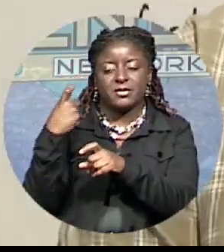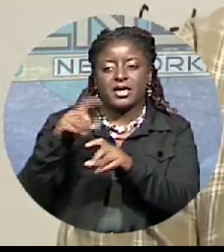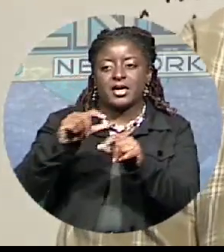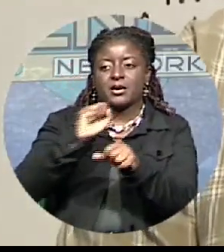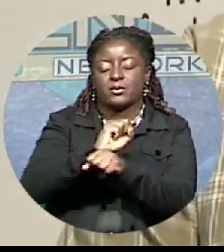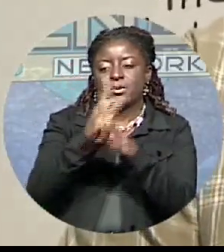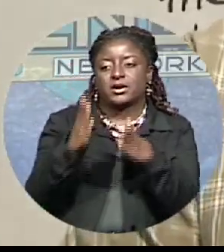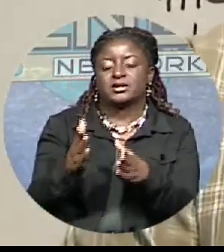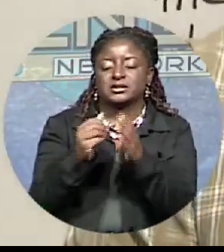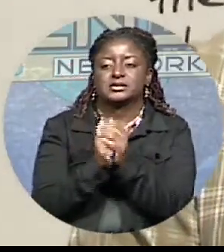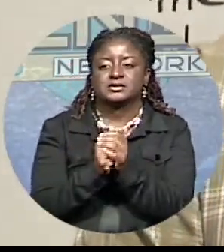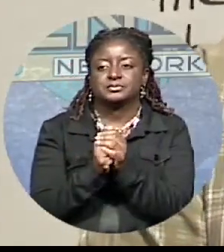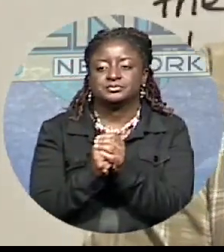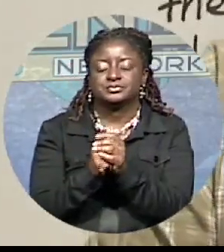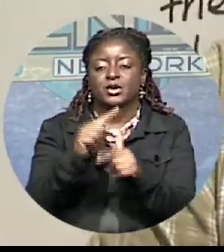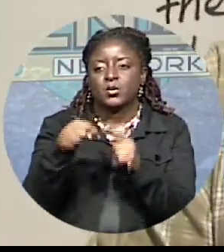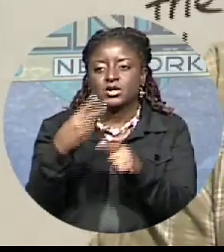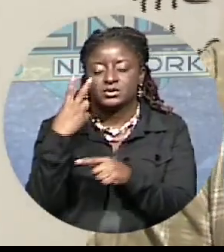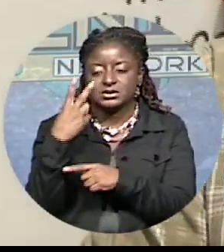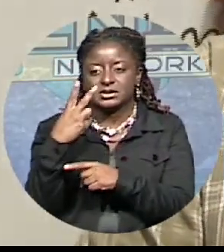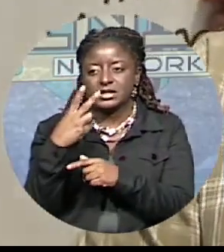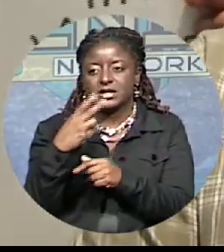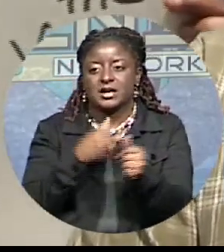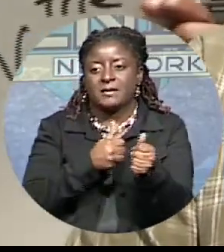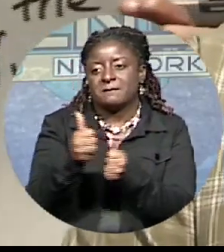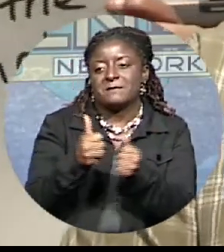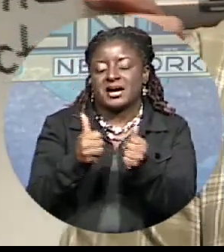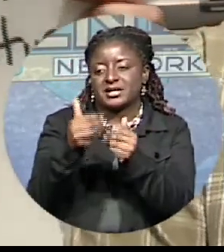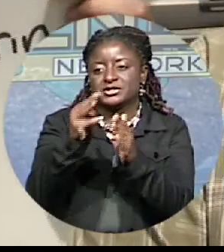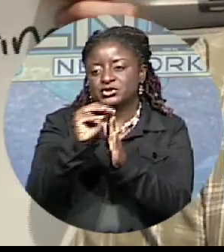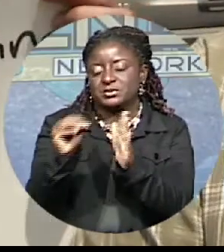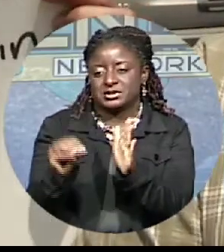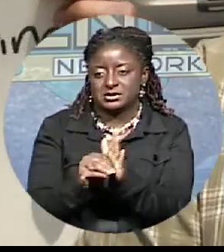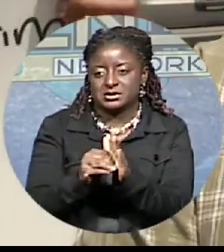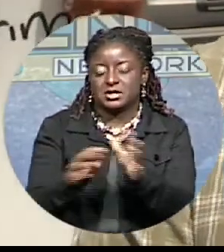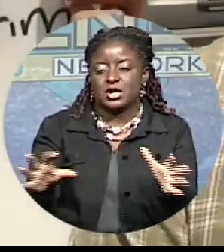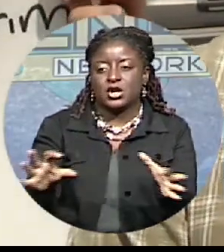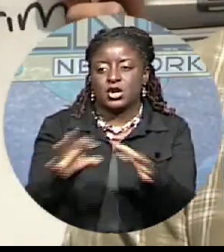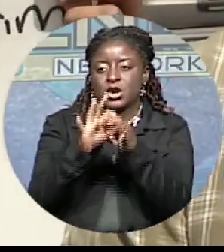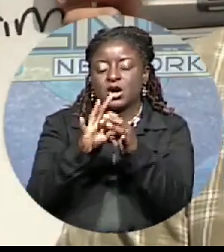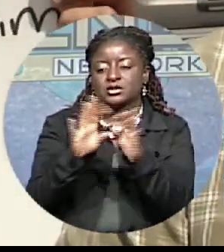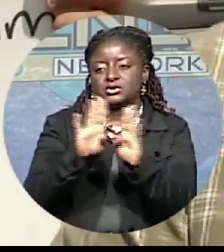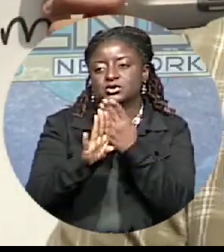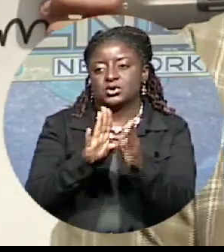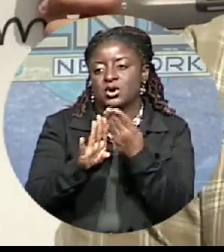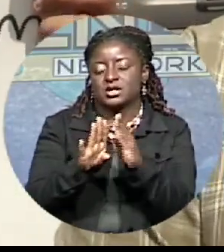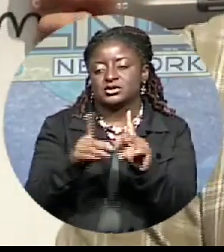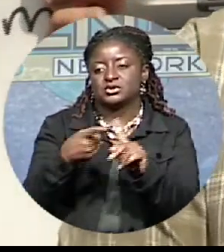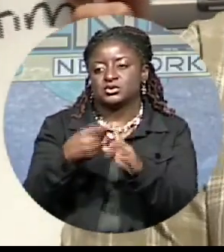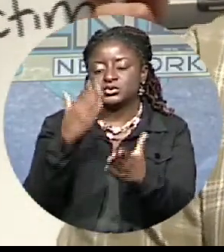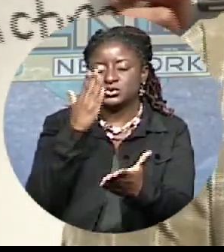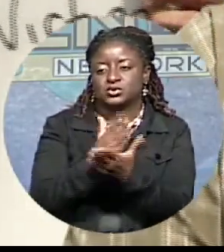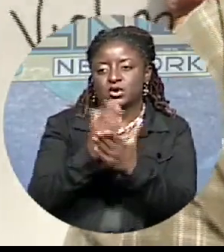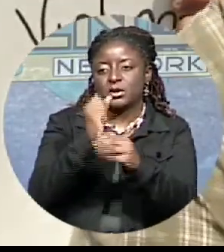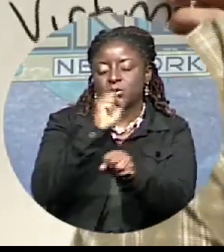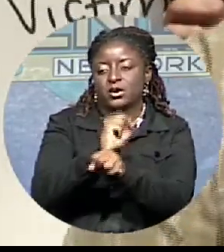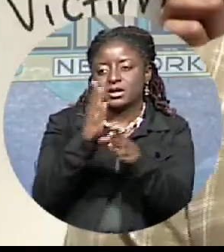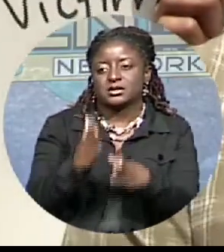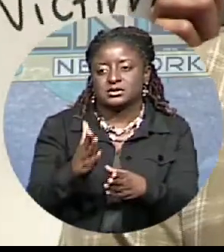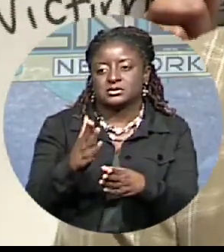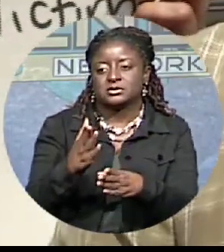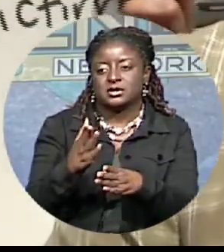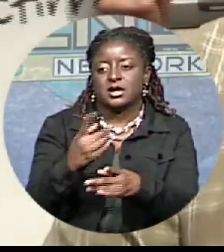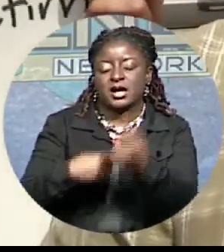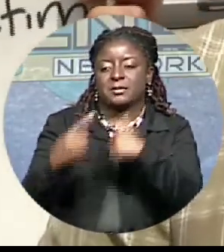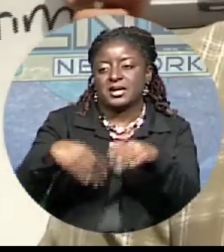see management really go and lock doors to stop the employees from coming outside to demonstrate or whatever they